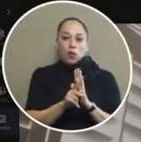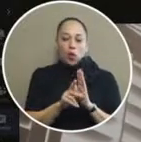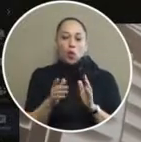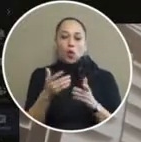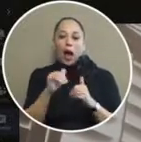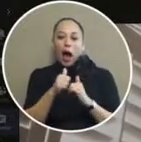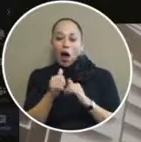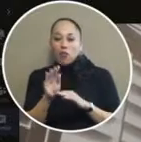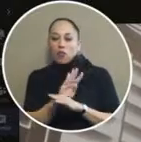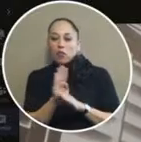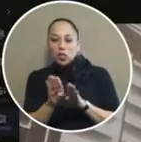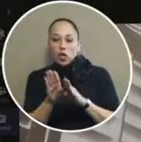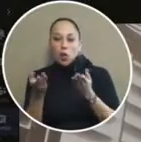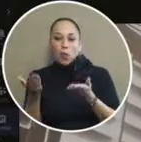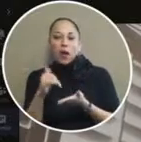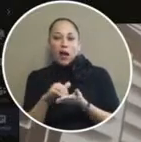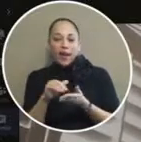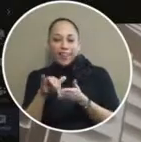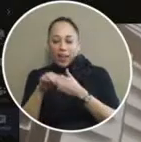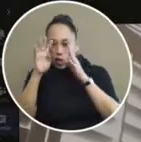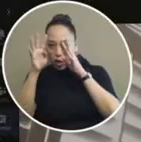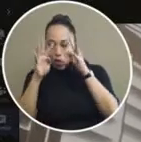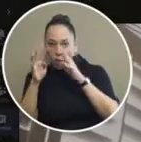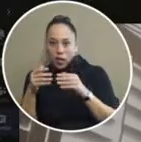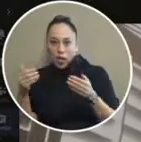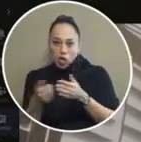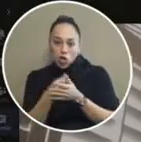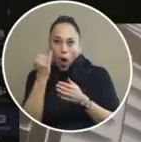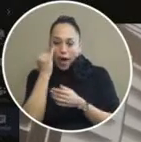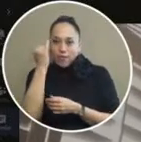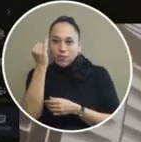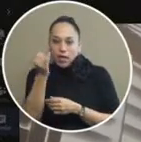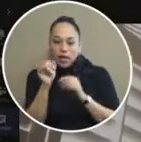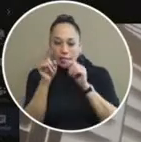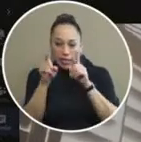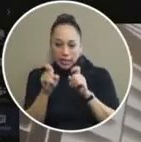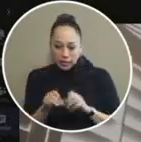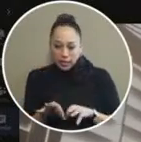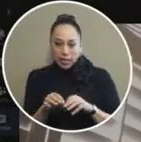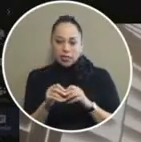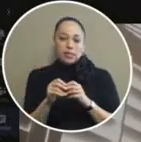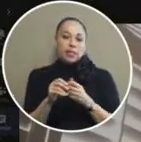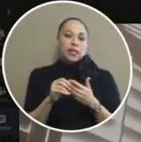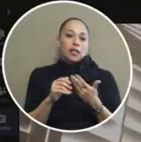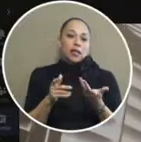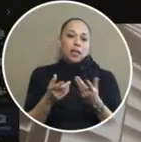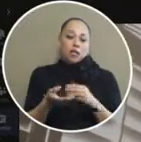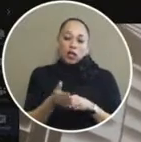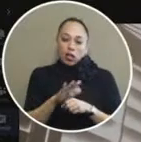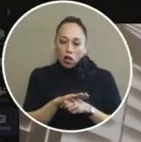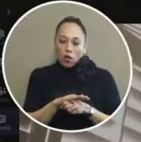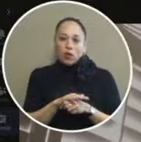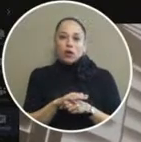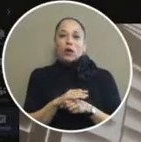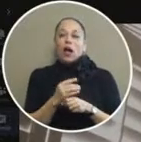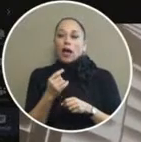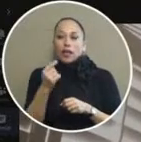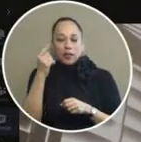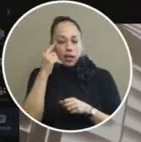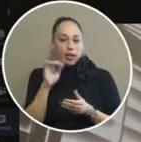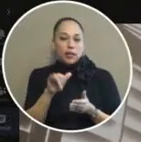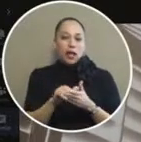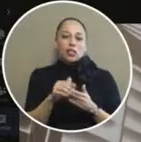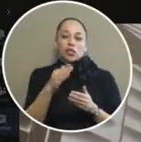businesses open up with that creativity and that innovation. The testing recap that Jerome covered, I think that was a very